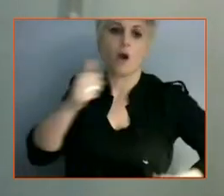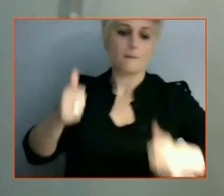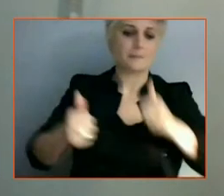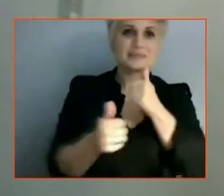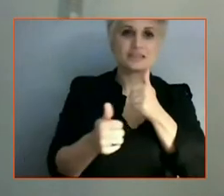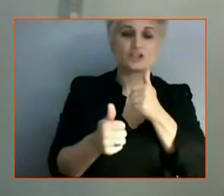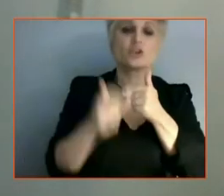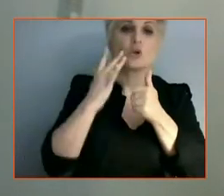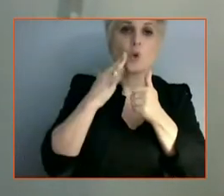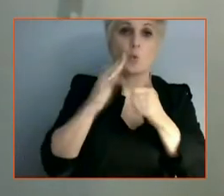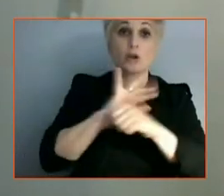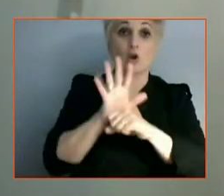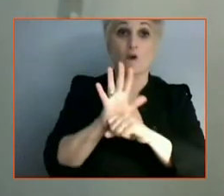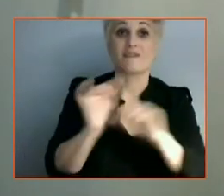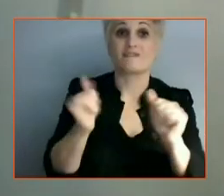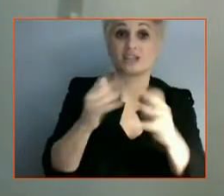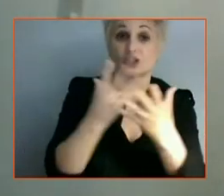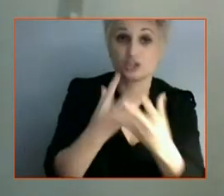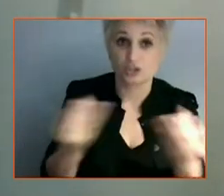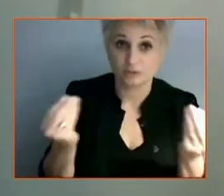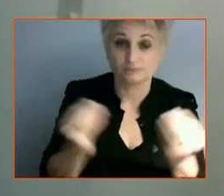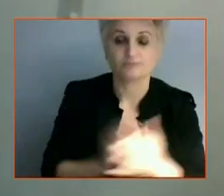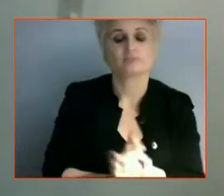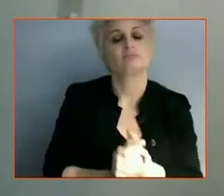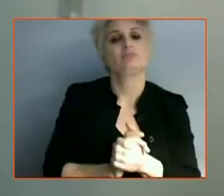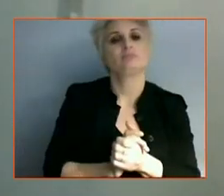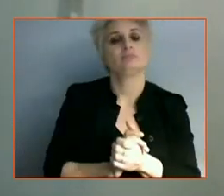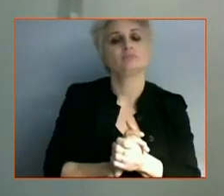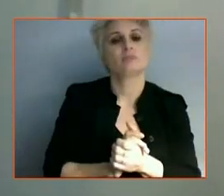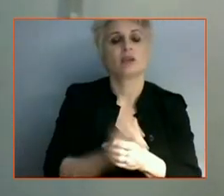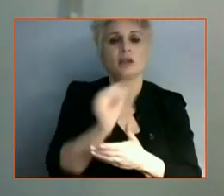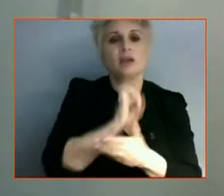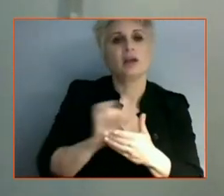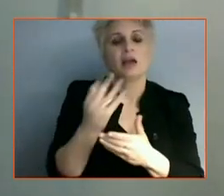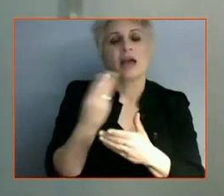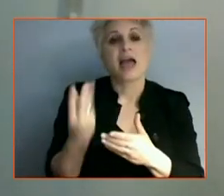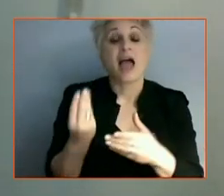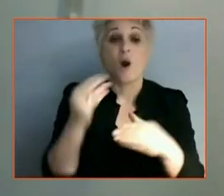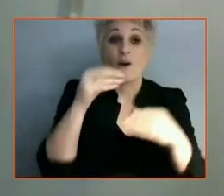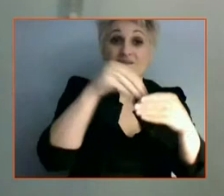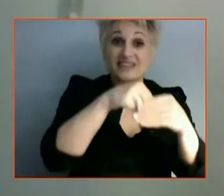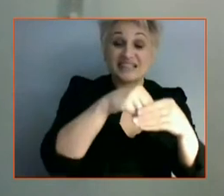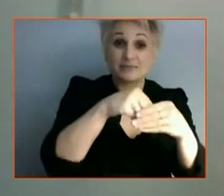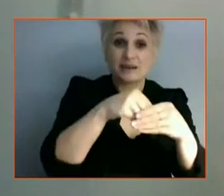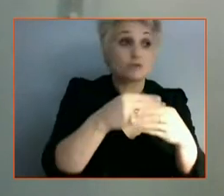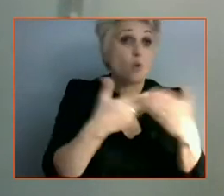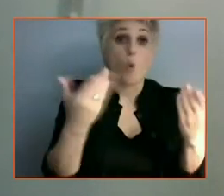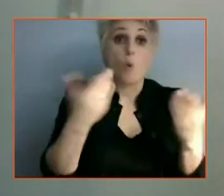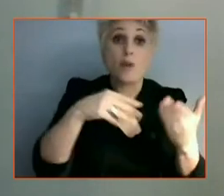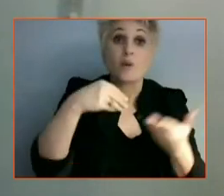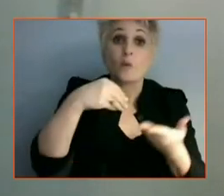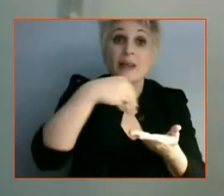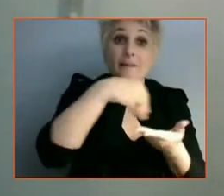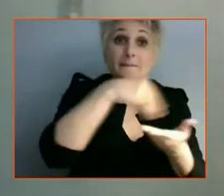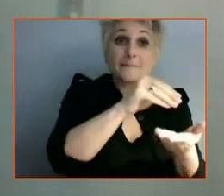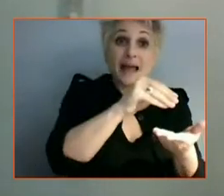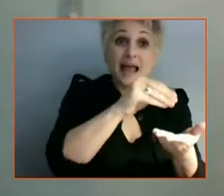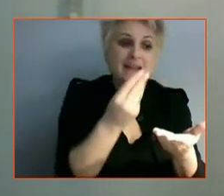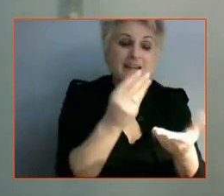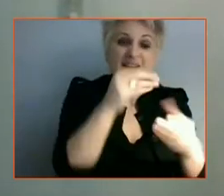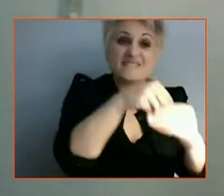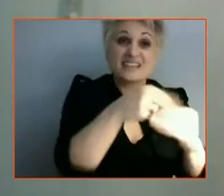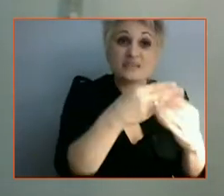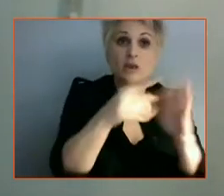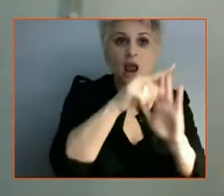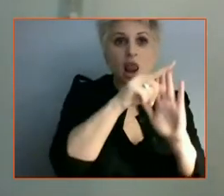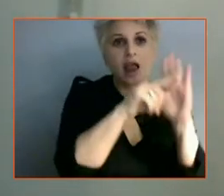passes. The list of where we have focused our investment in the arts sector is long. We've already committed this money, so